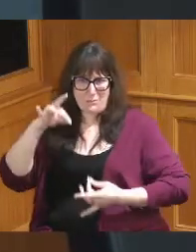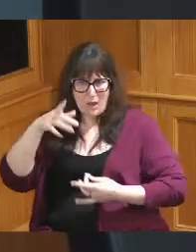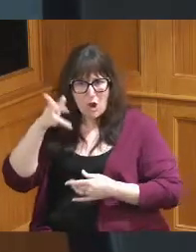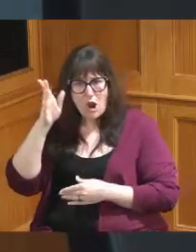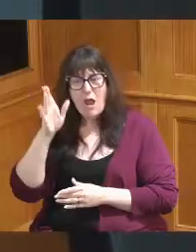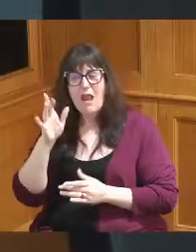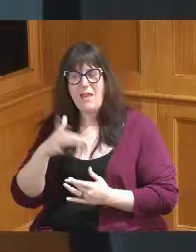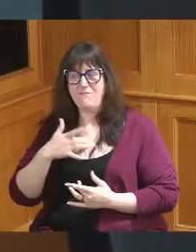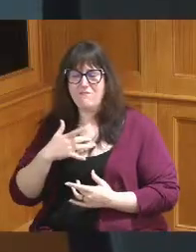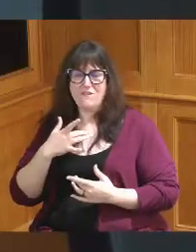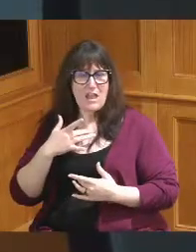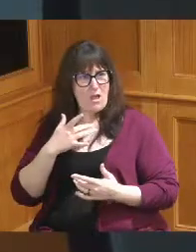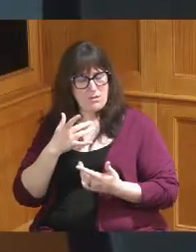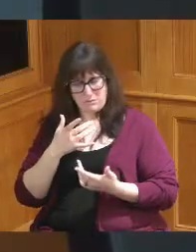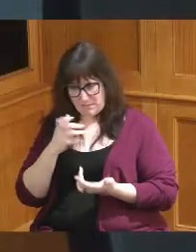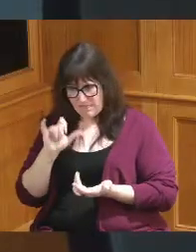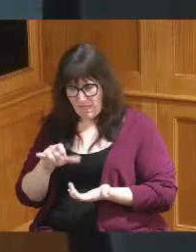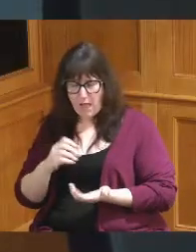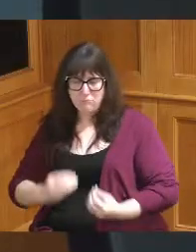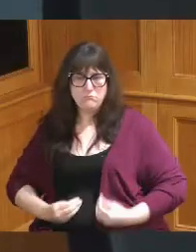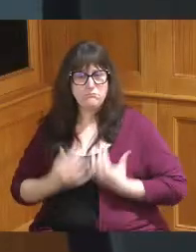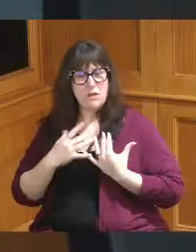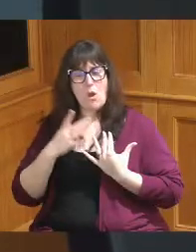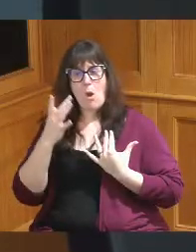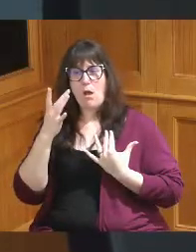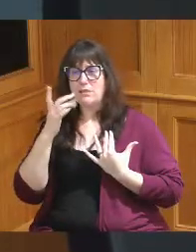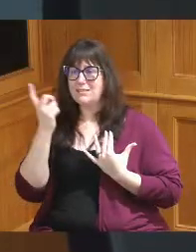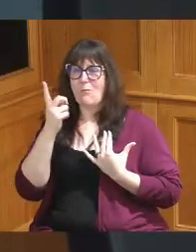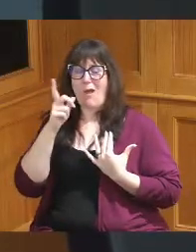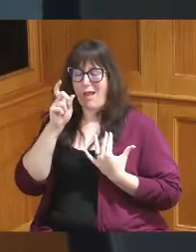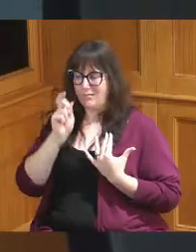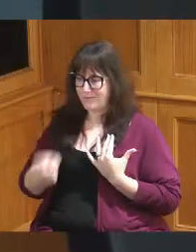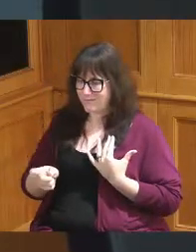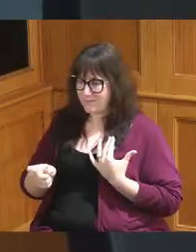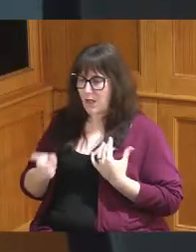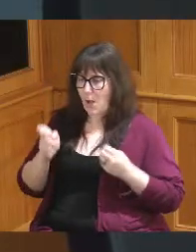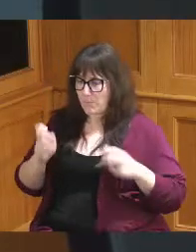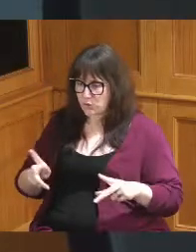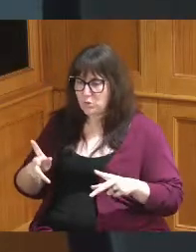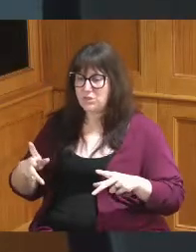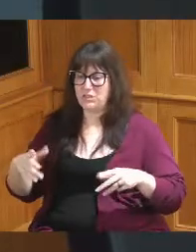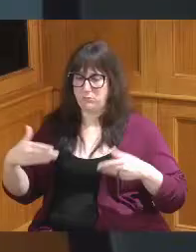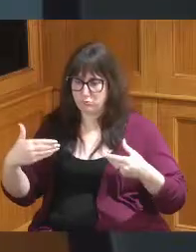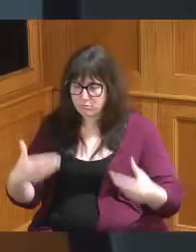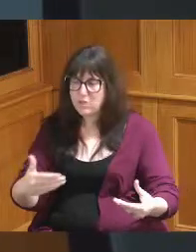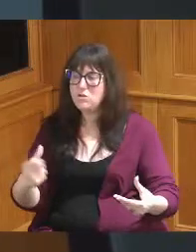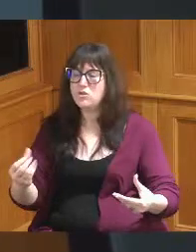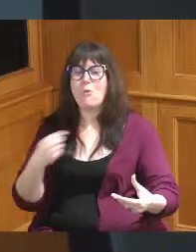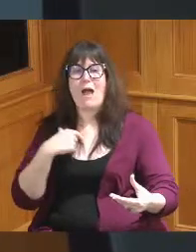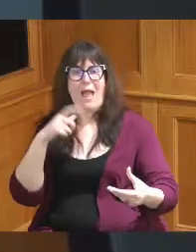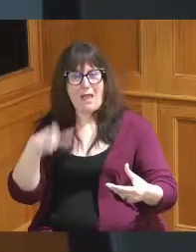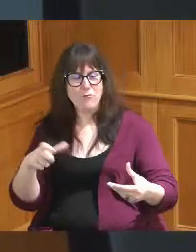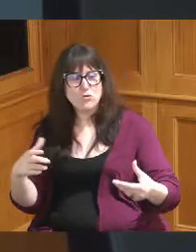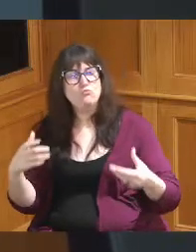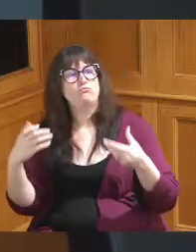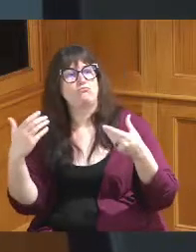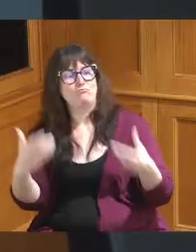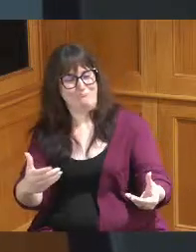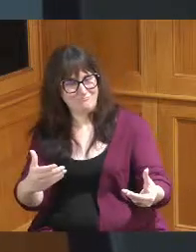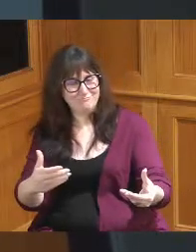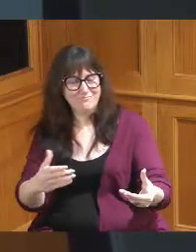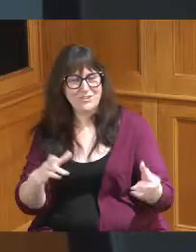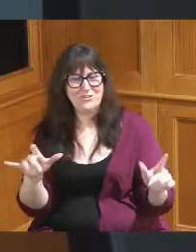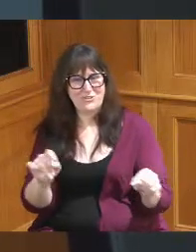and feels compelled to do that because someone gave him an opportunity to continue to live his life. So I